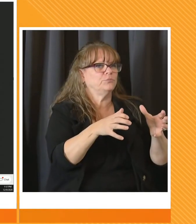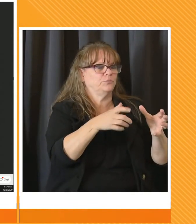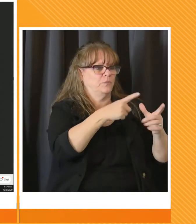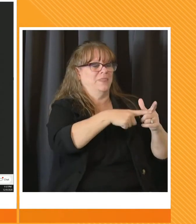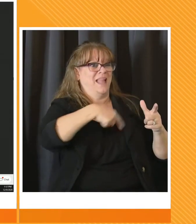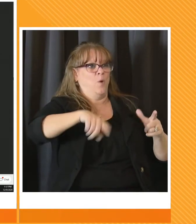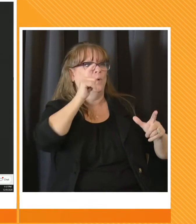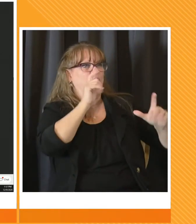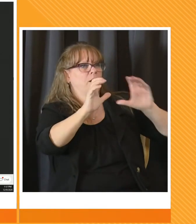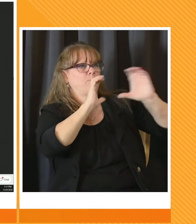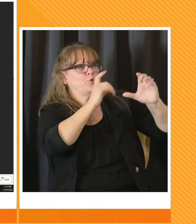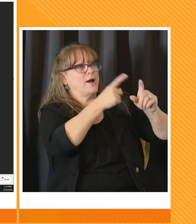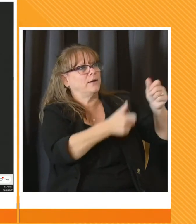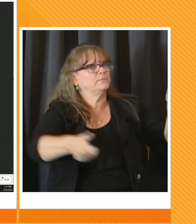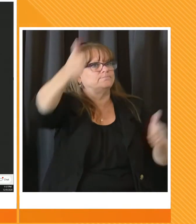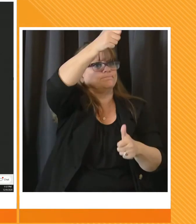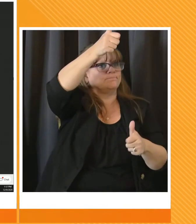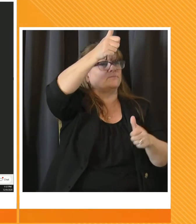Next slide.